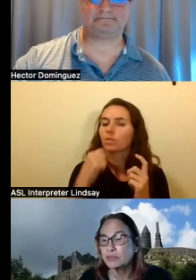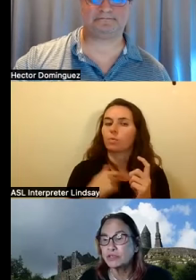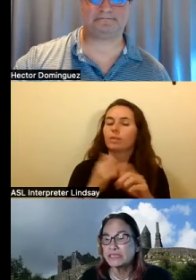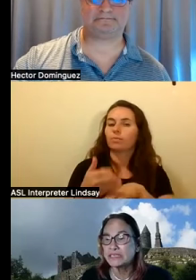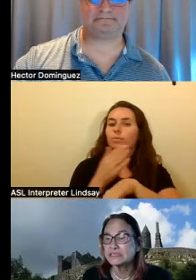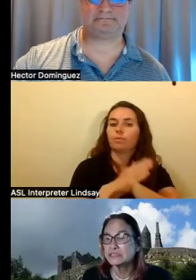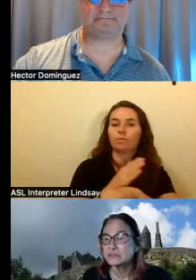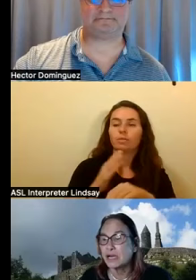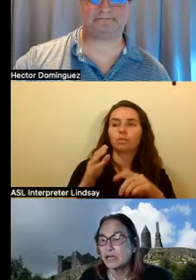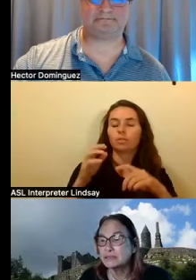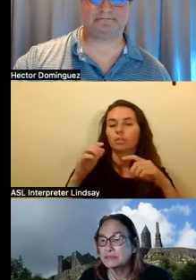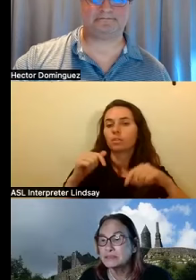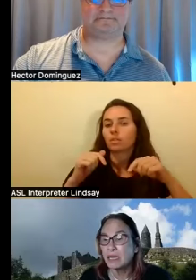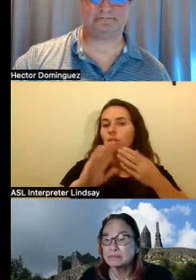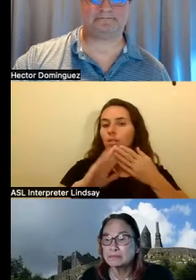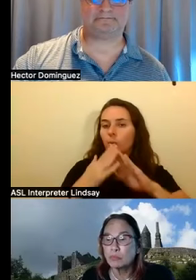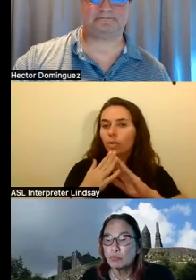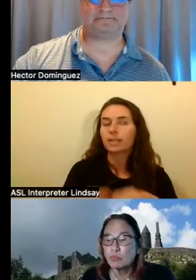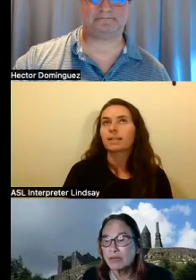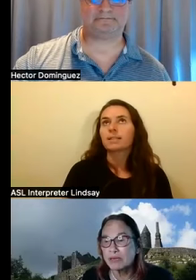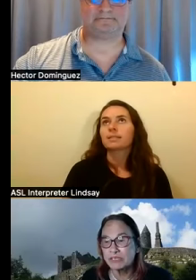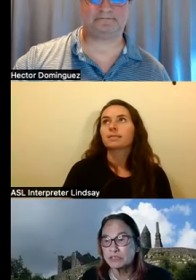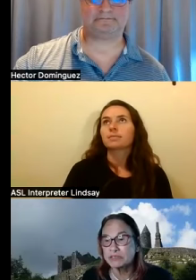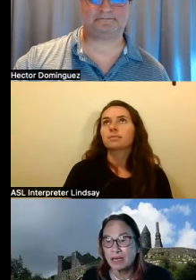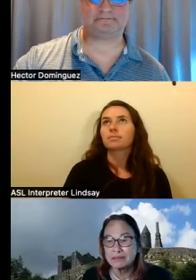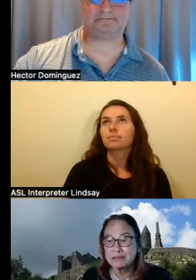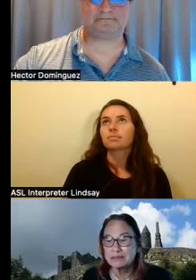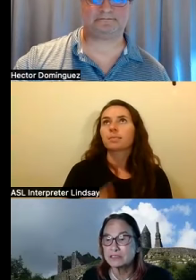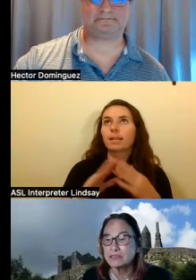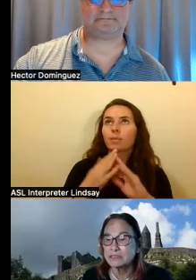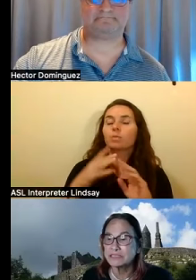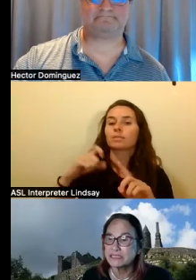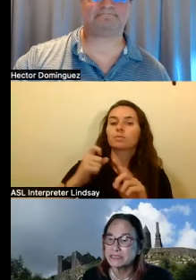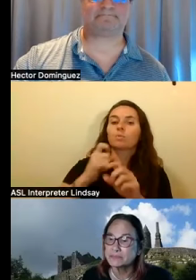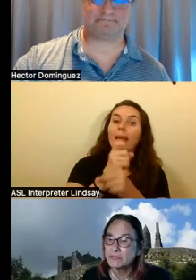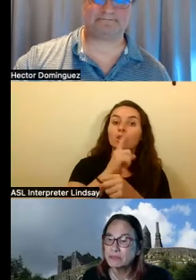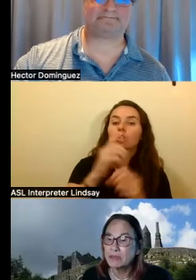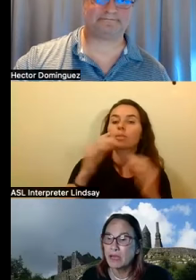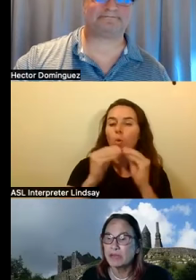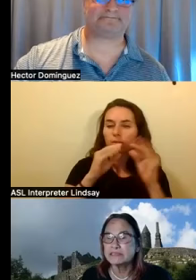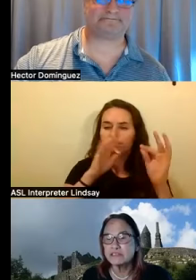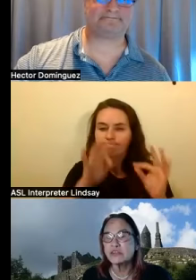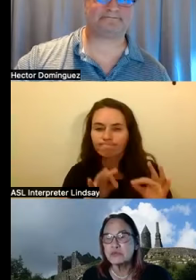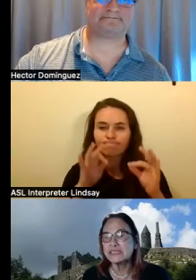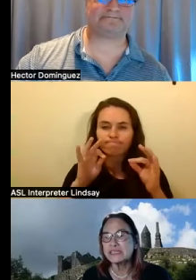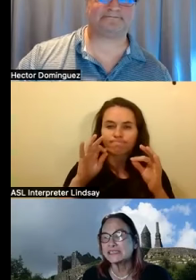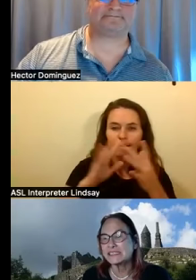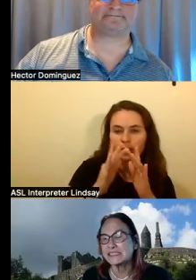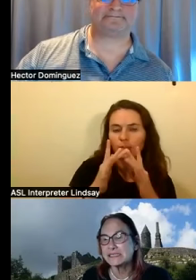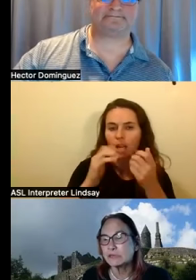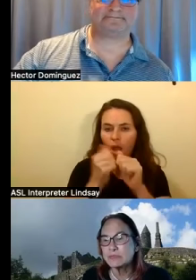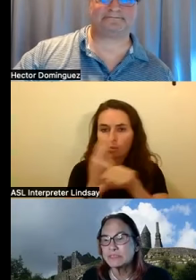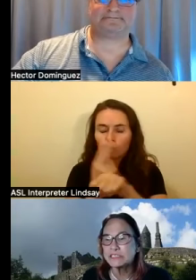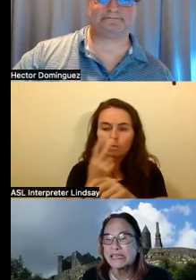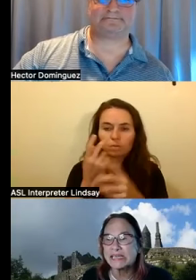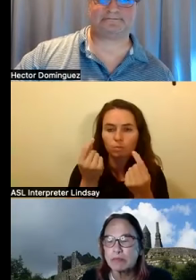our communities to bring about better digital literacy. But it's also really nice to see